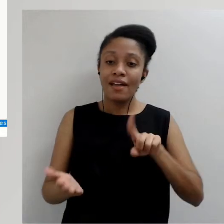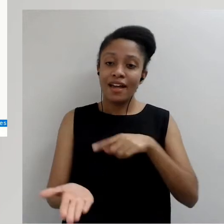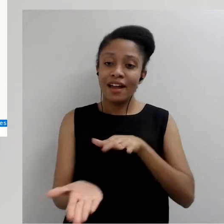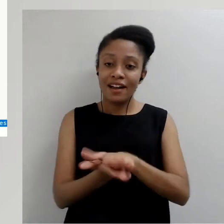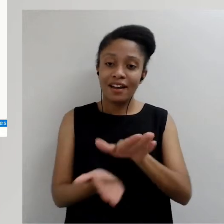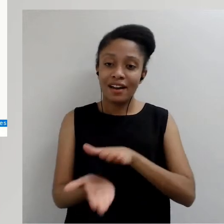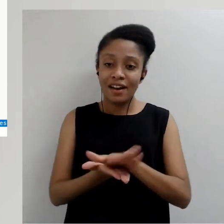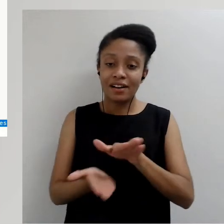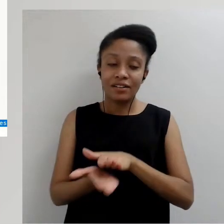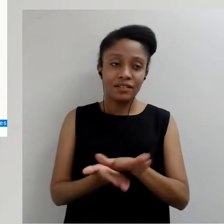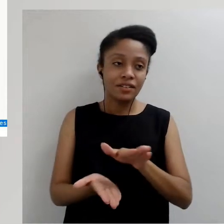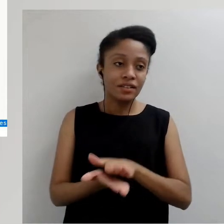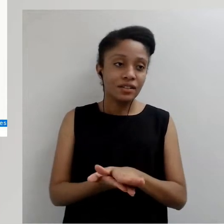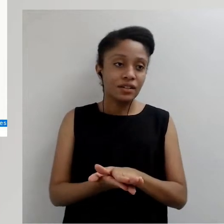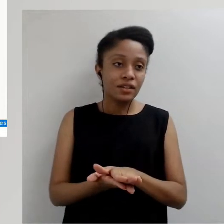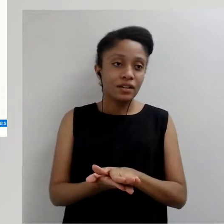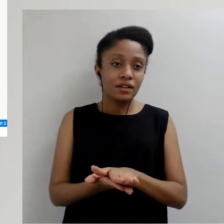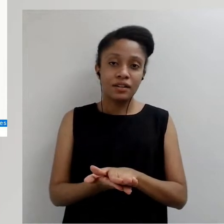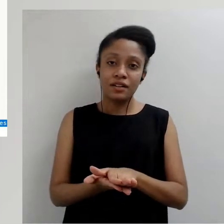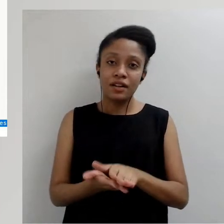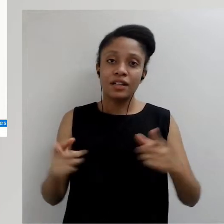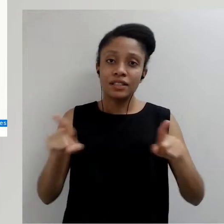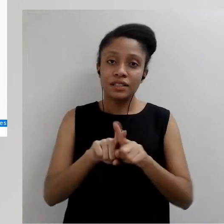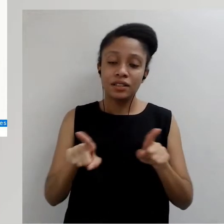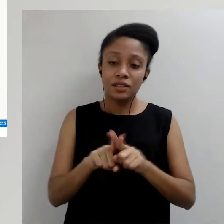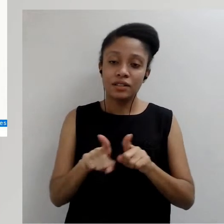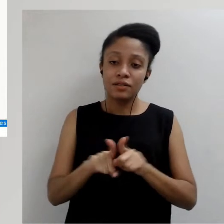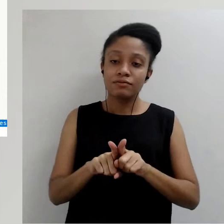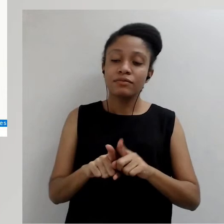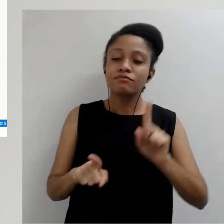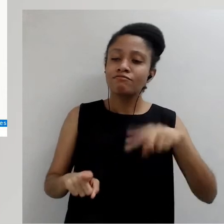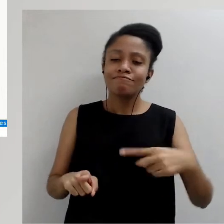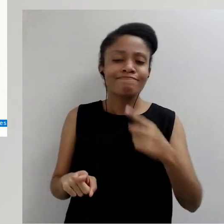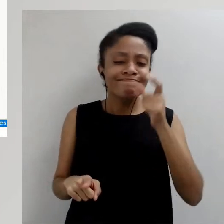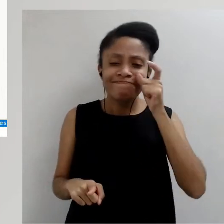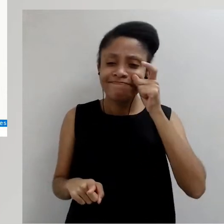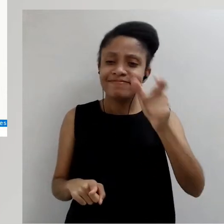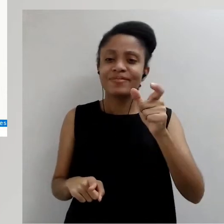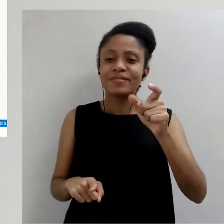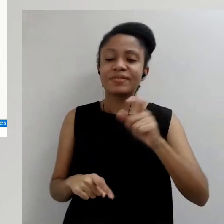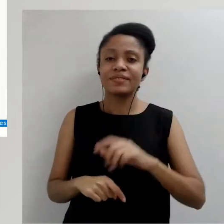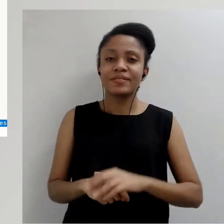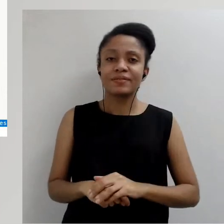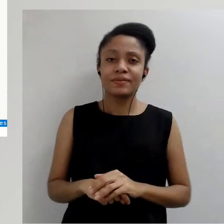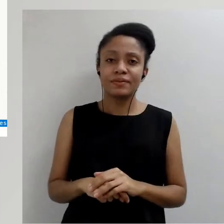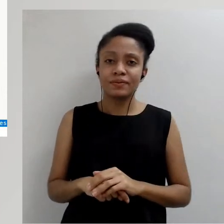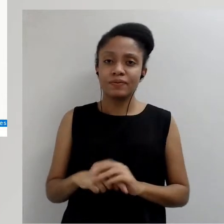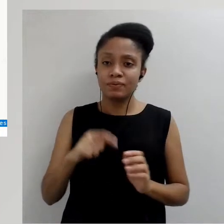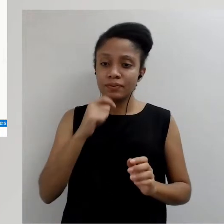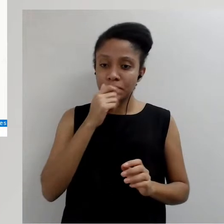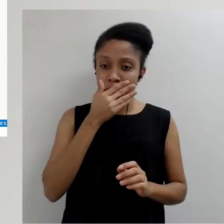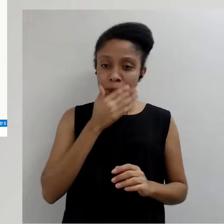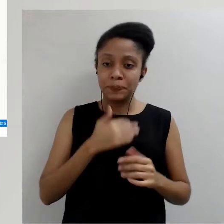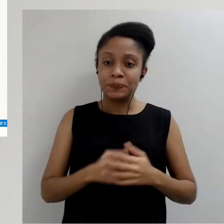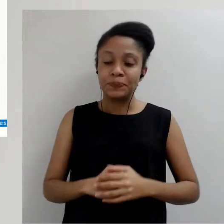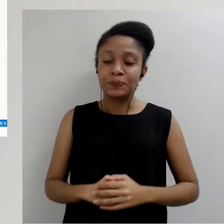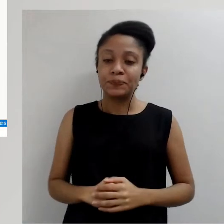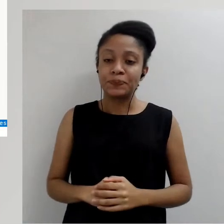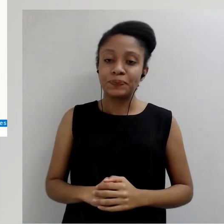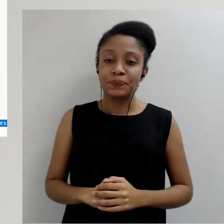is that our printing house produces many kinds of material. This one is for decoration. It's quite interesting as well.